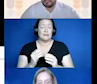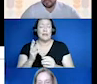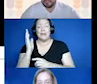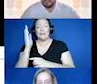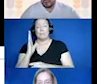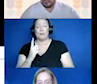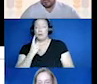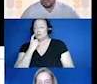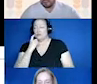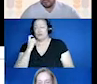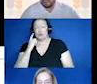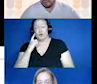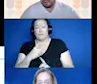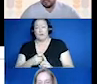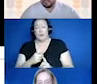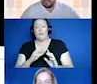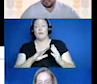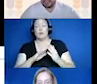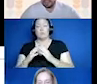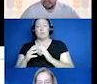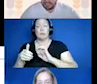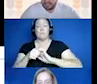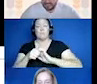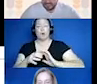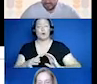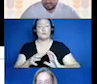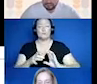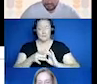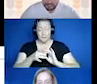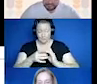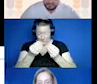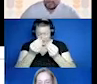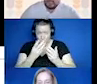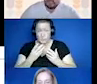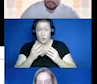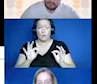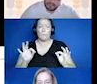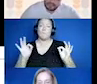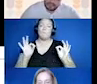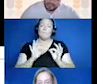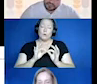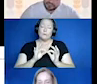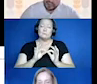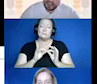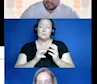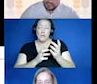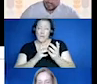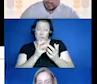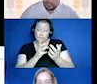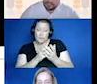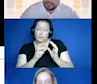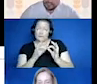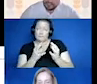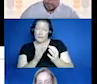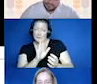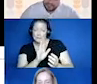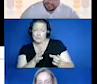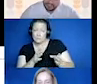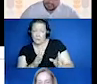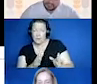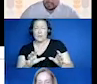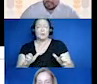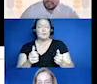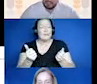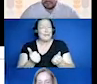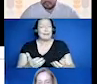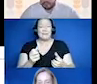just heard from our community partners for grounding us on the importance of meeting families where they're at and doing anything we can